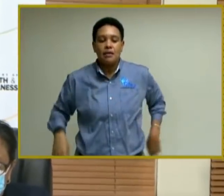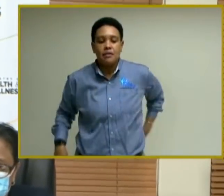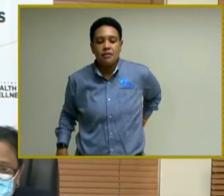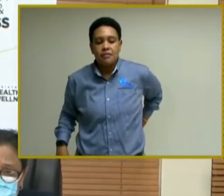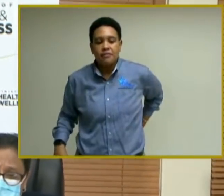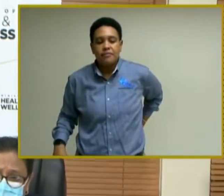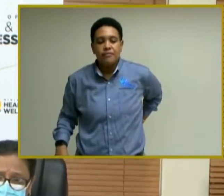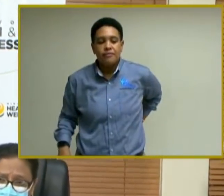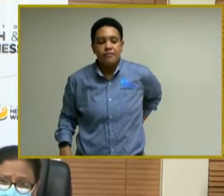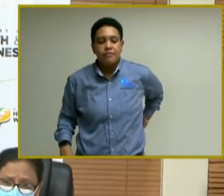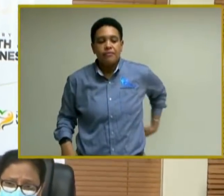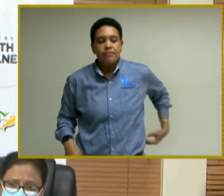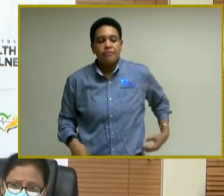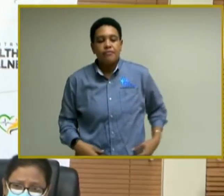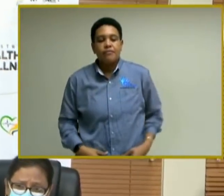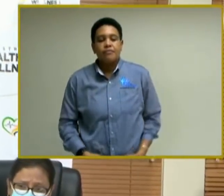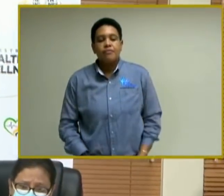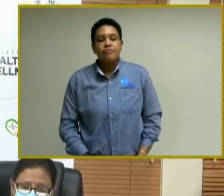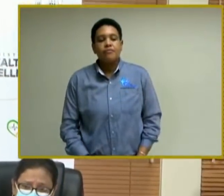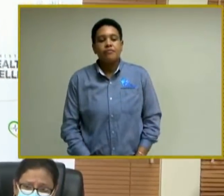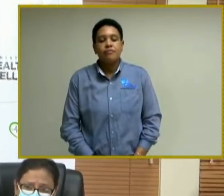the